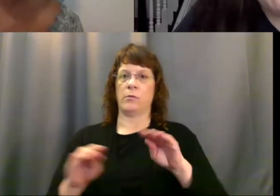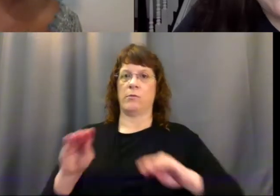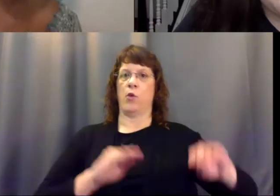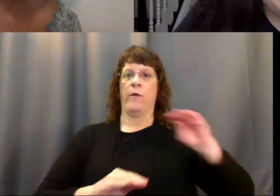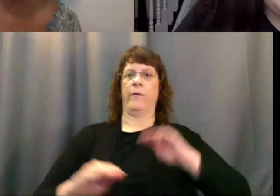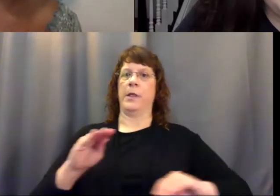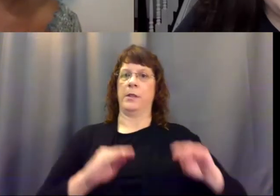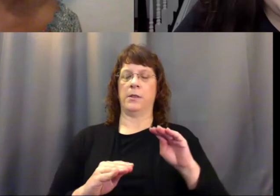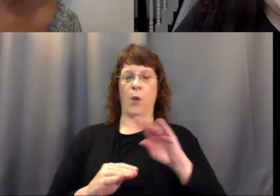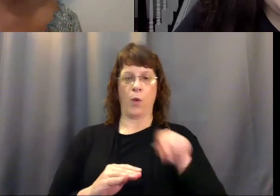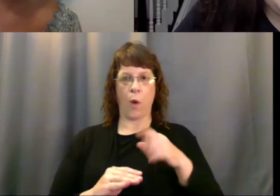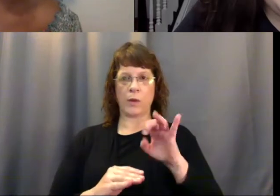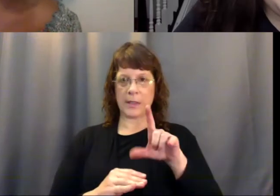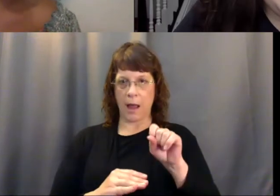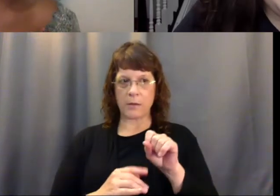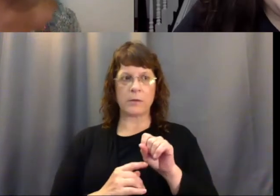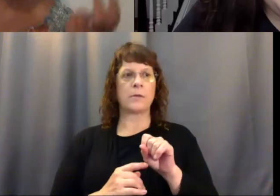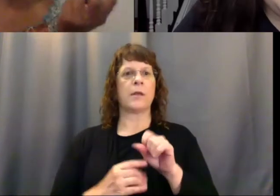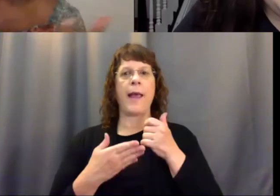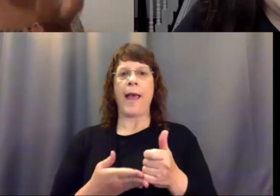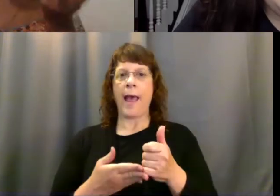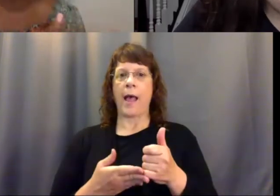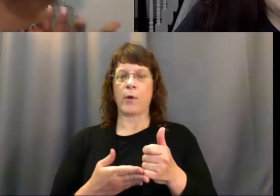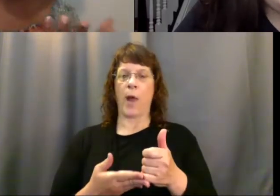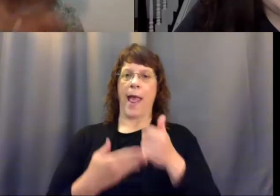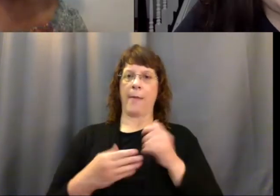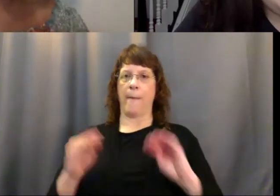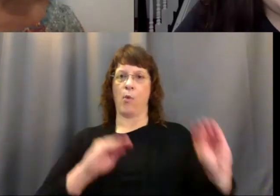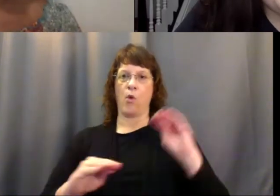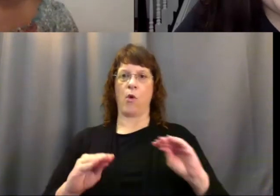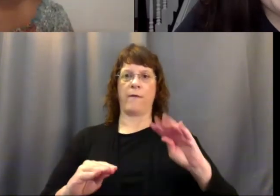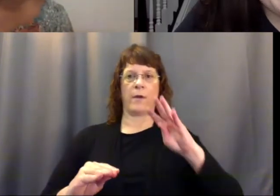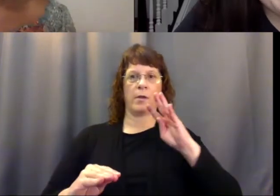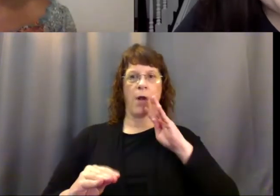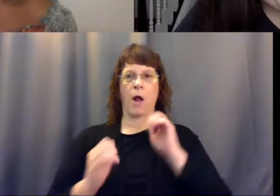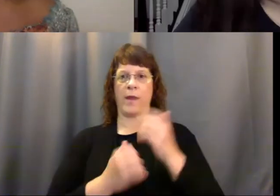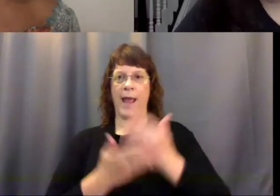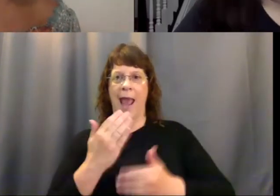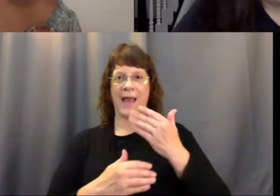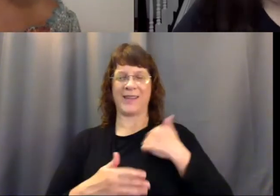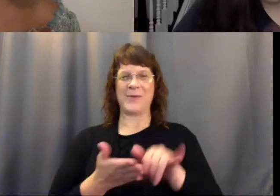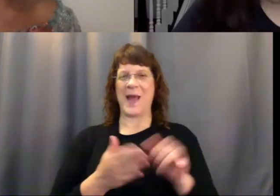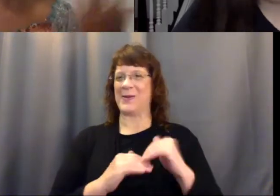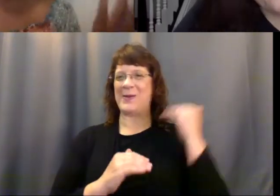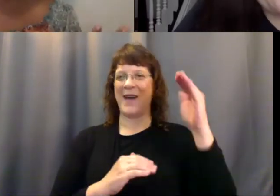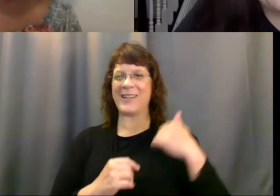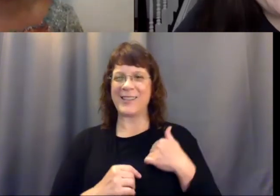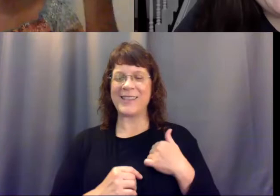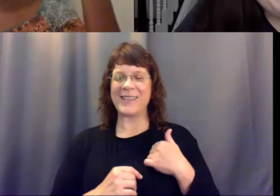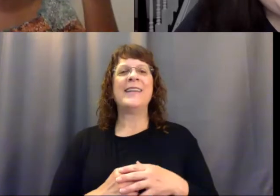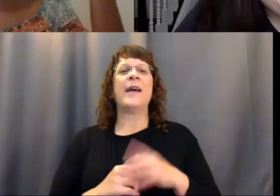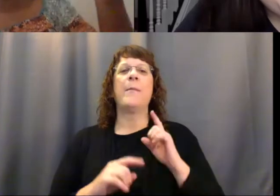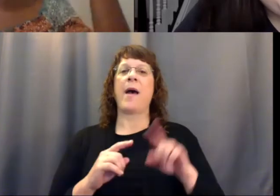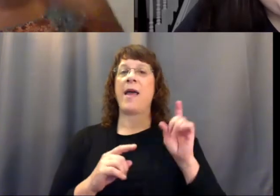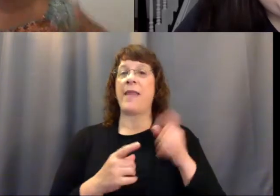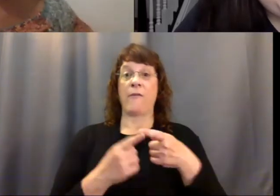So those cells are the ones that help me move and talk with my hands so that I do way too much. But they run from